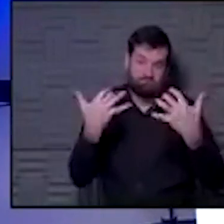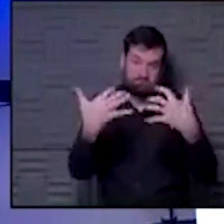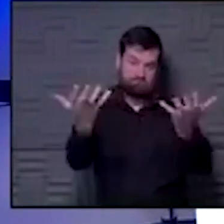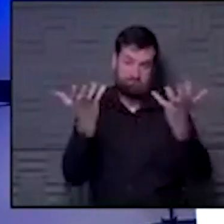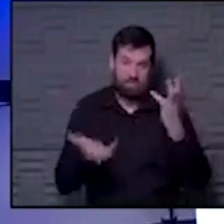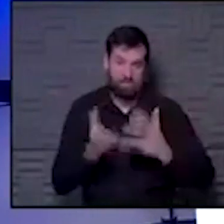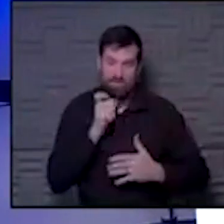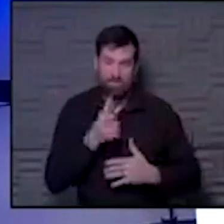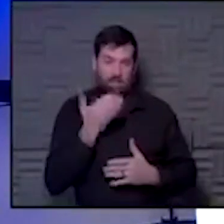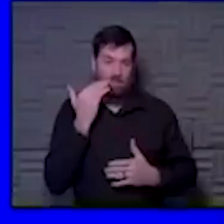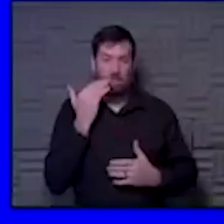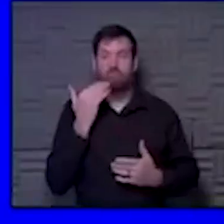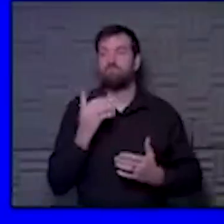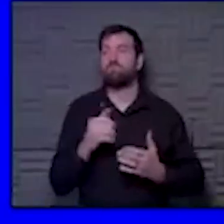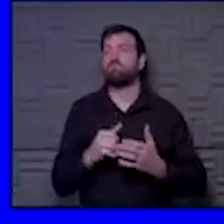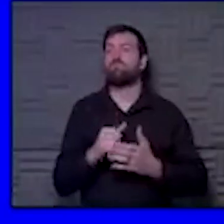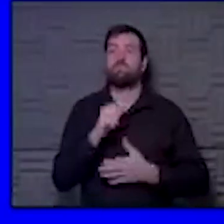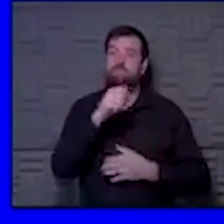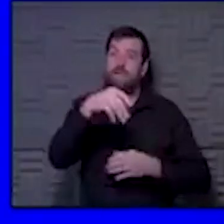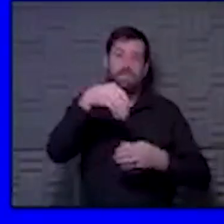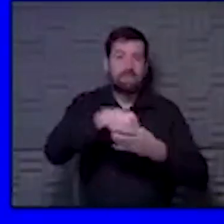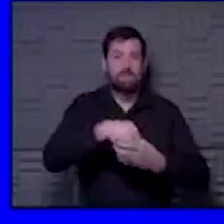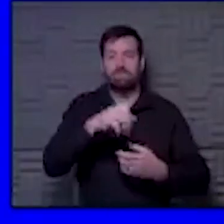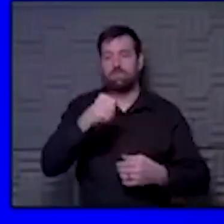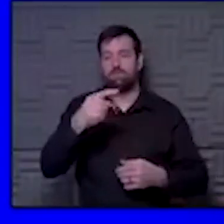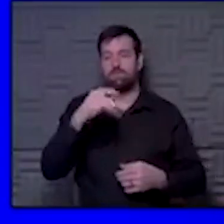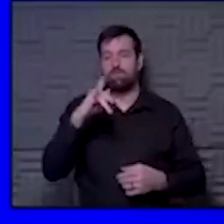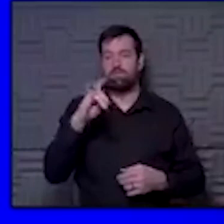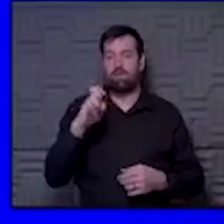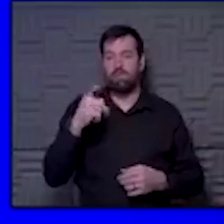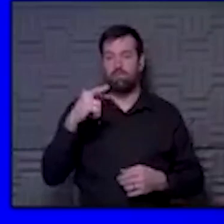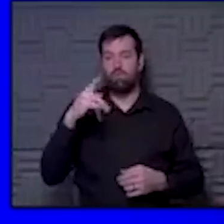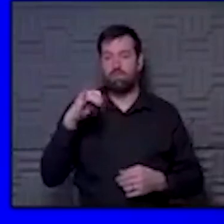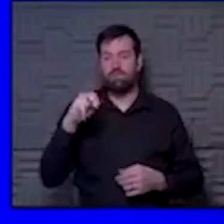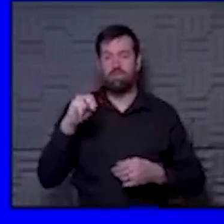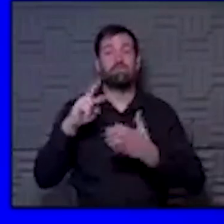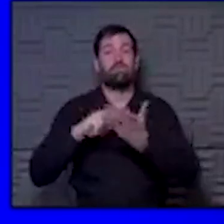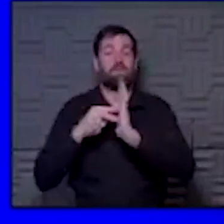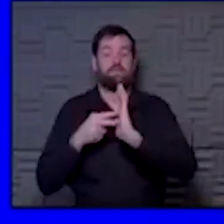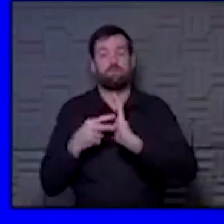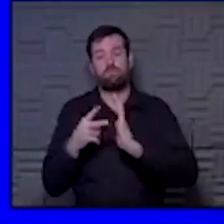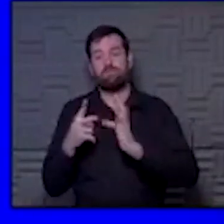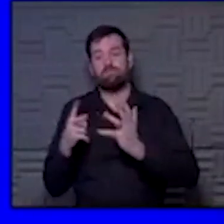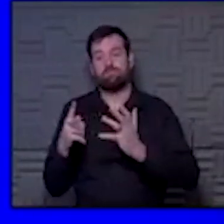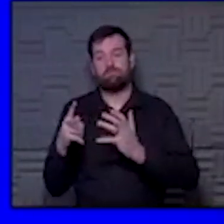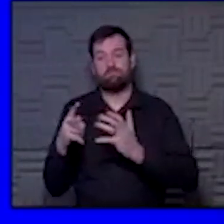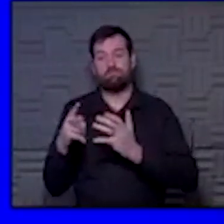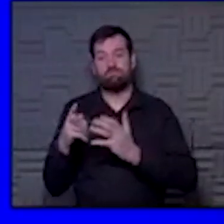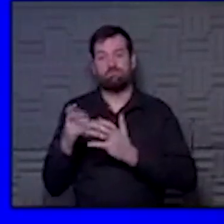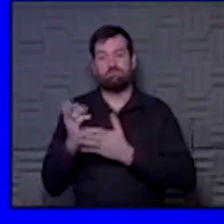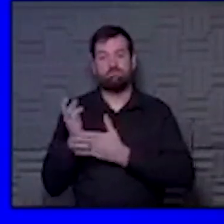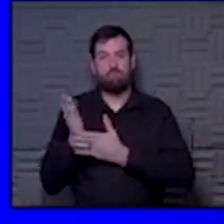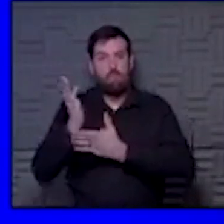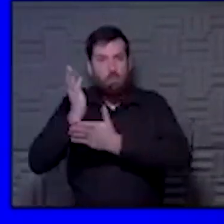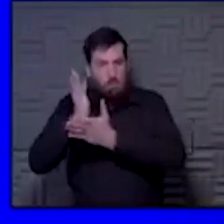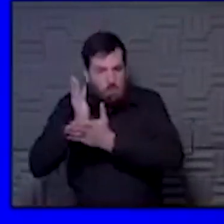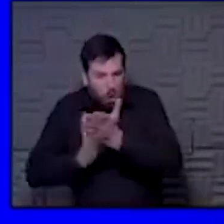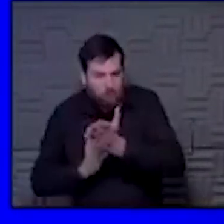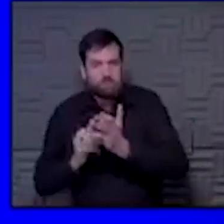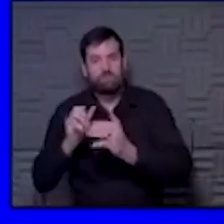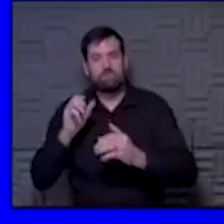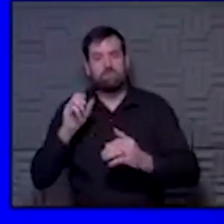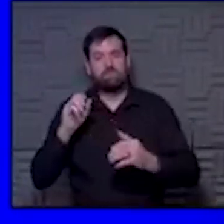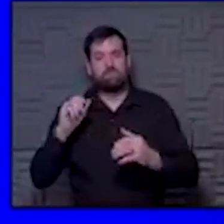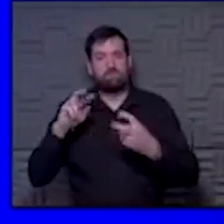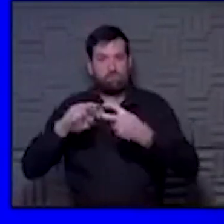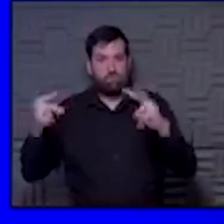either. So I just want to say, it's not in the spike protein. In the conserved regions, I mean that these areas of the genome